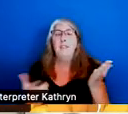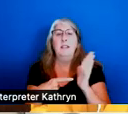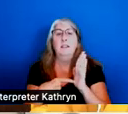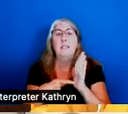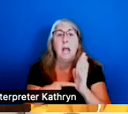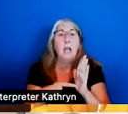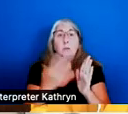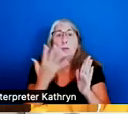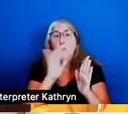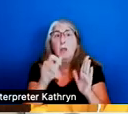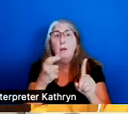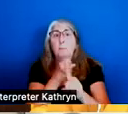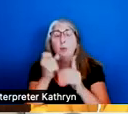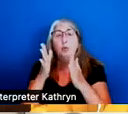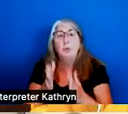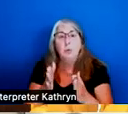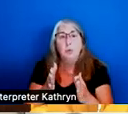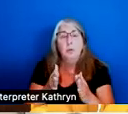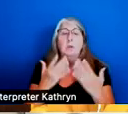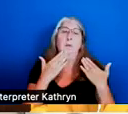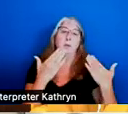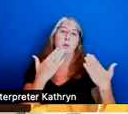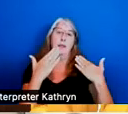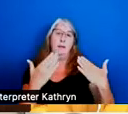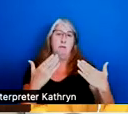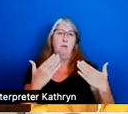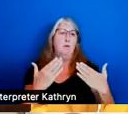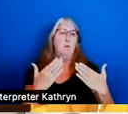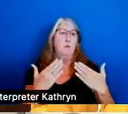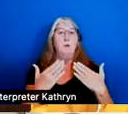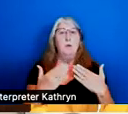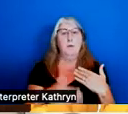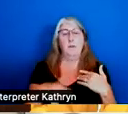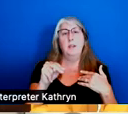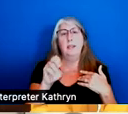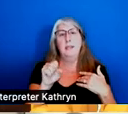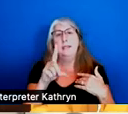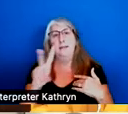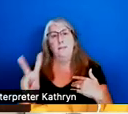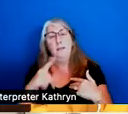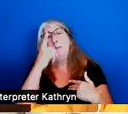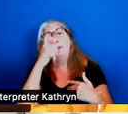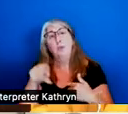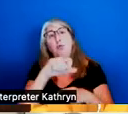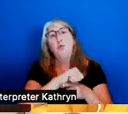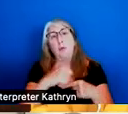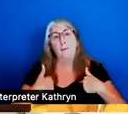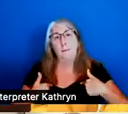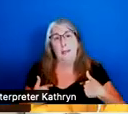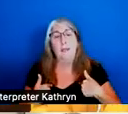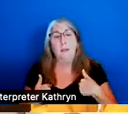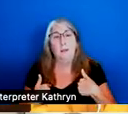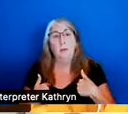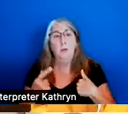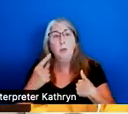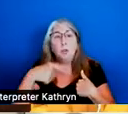the abuser. So I'm so thankful for NRCDV because you train me, because this is